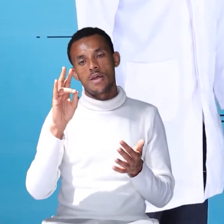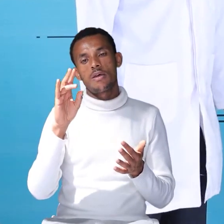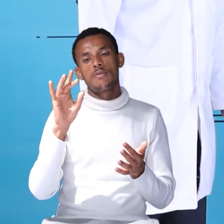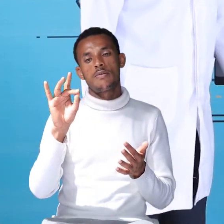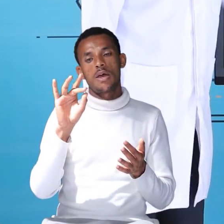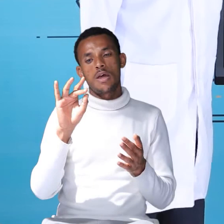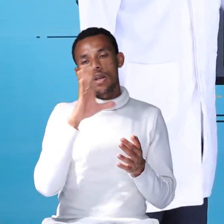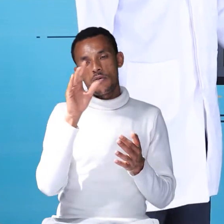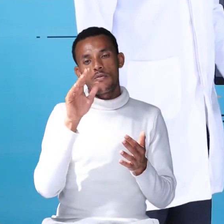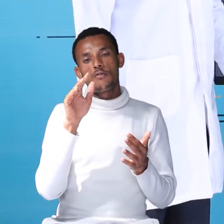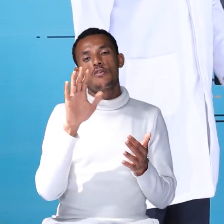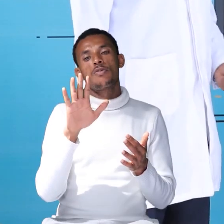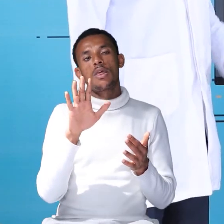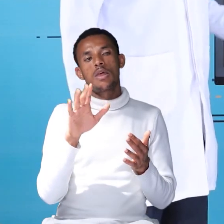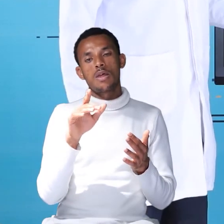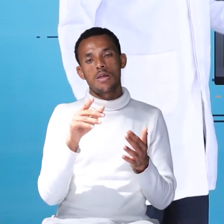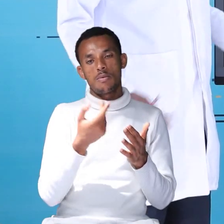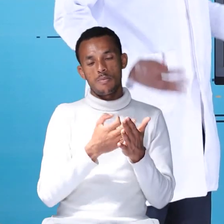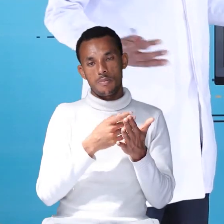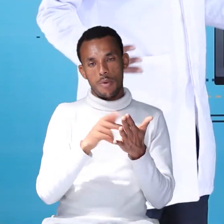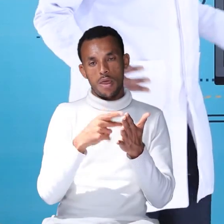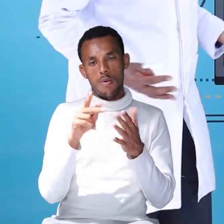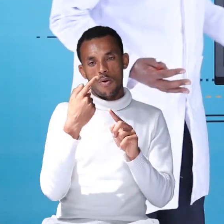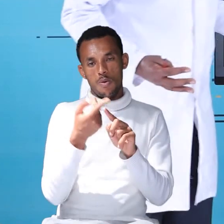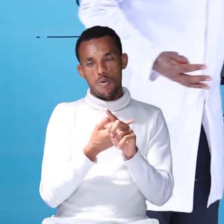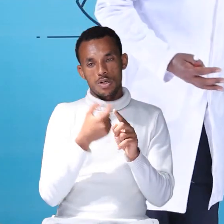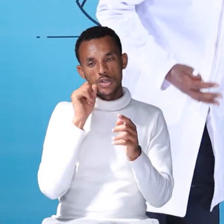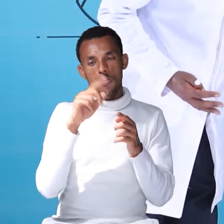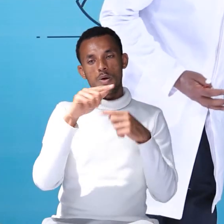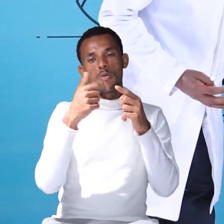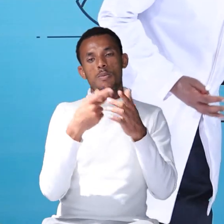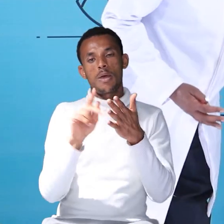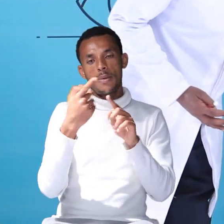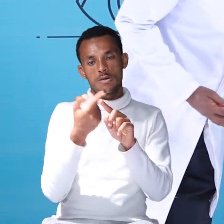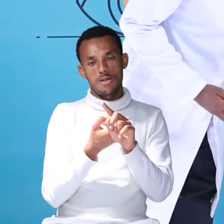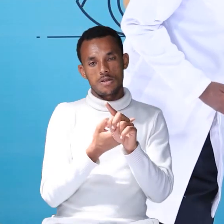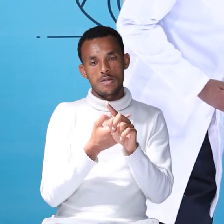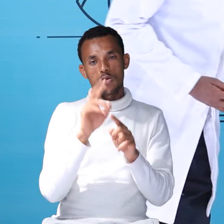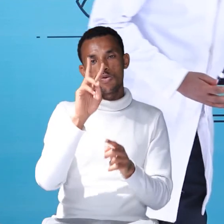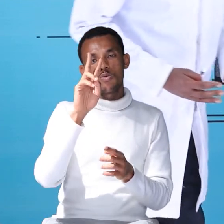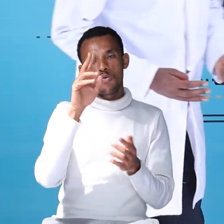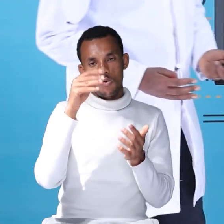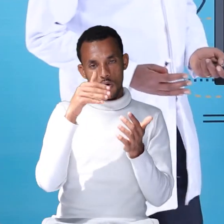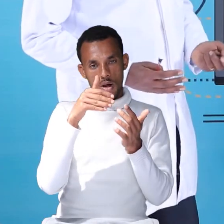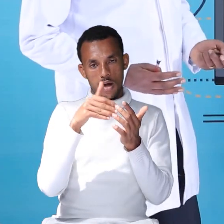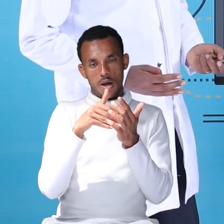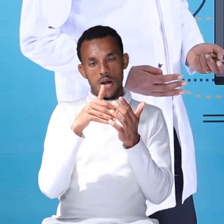1,975 and 50 should be divided by number of months that she has agreed to pay and complete. She is going to pay that